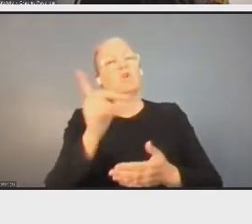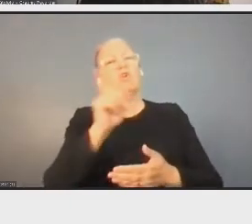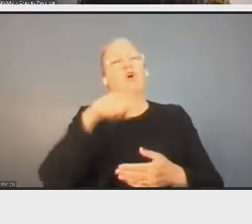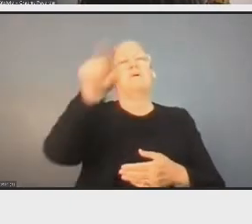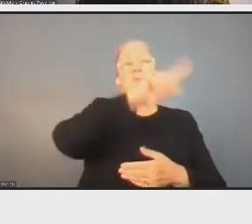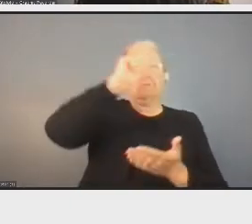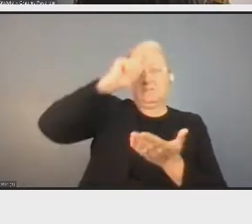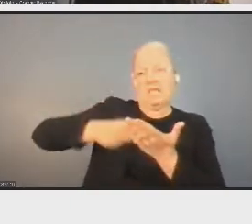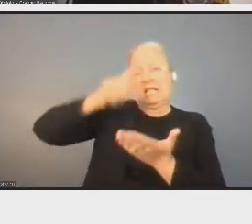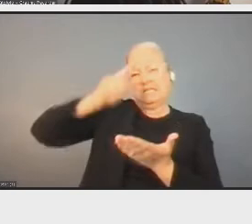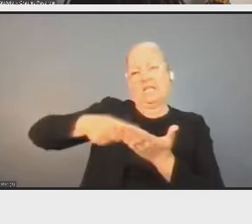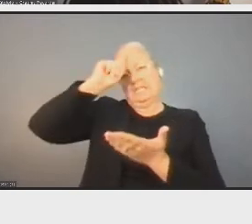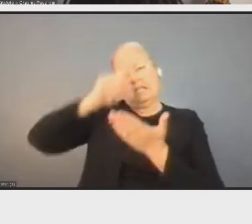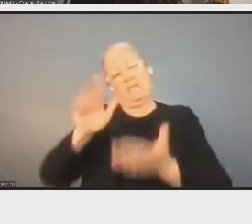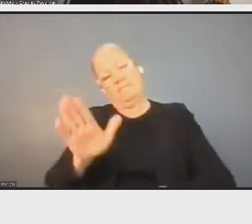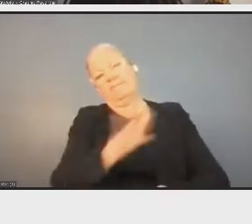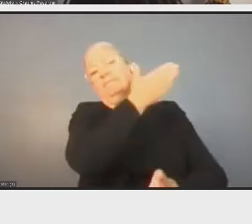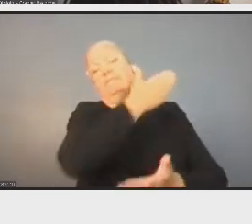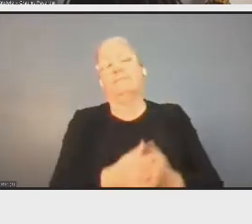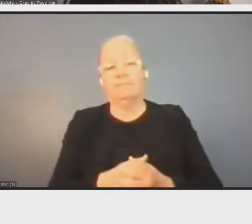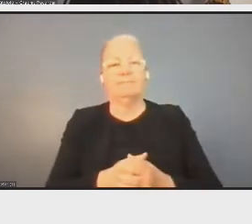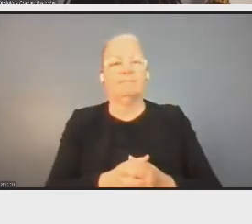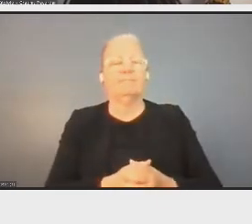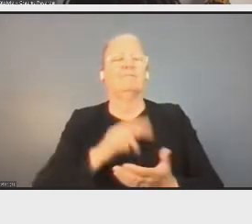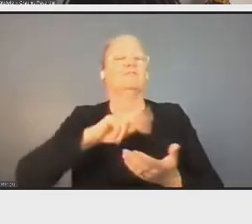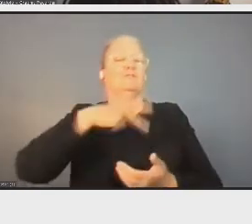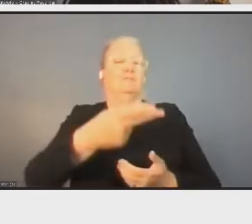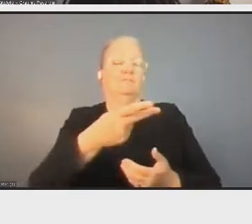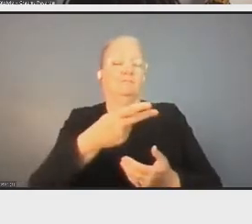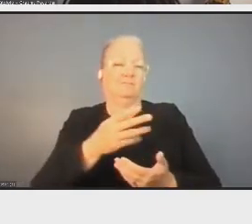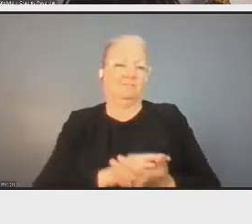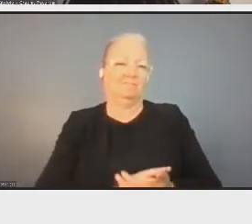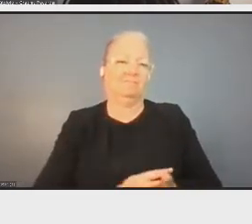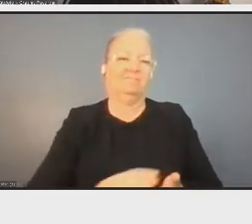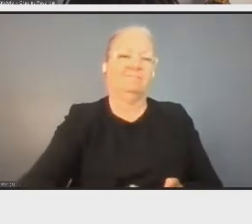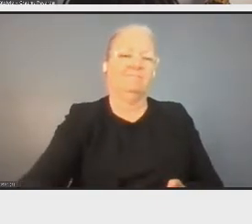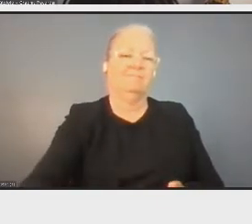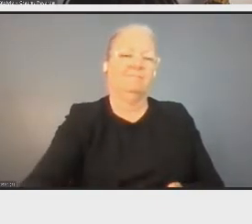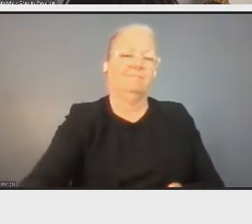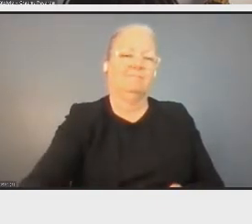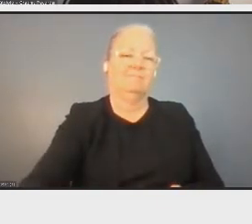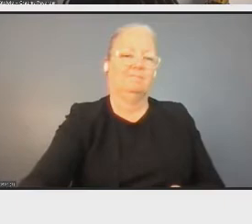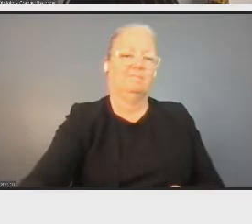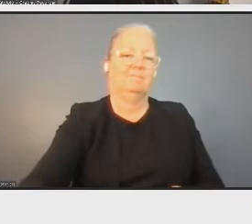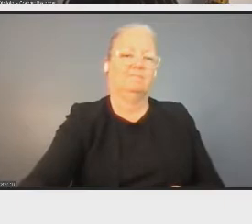them. So I think, yes, so that's there. And I think with this, you know, post-2020, like we said, we are pushing